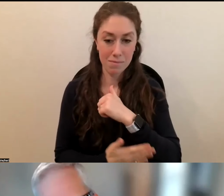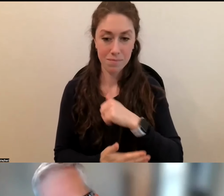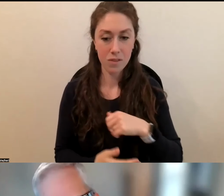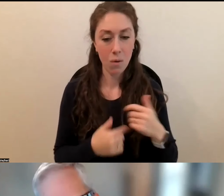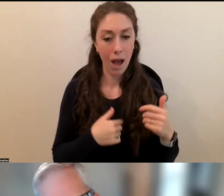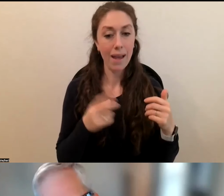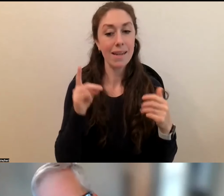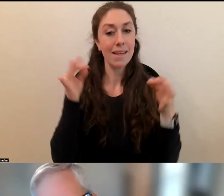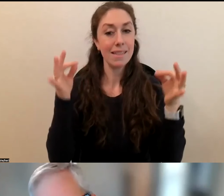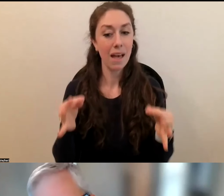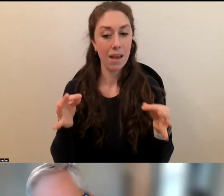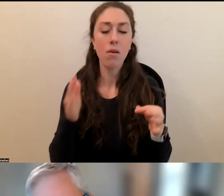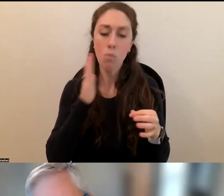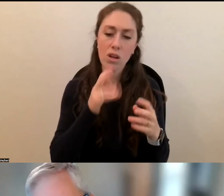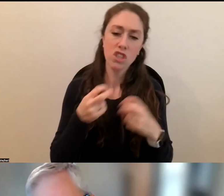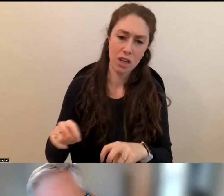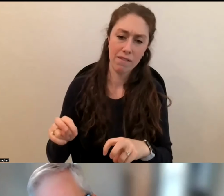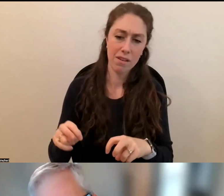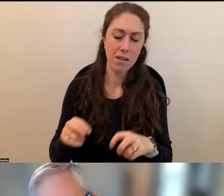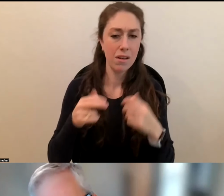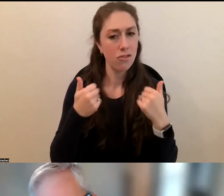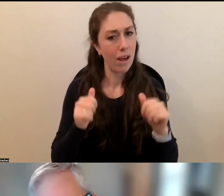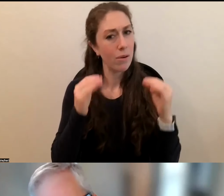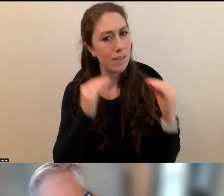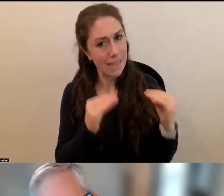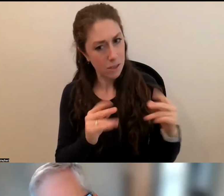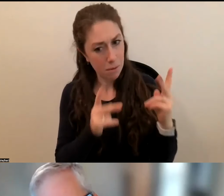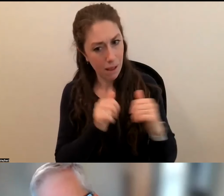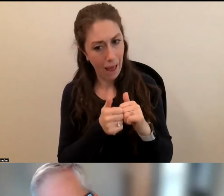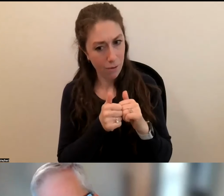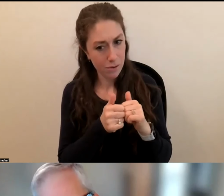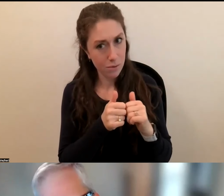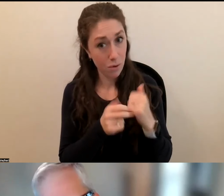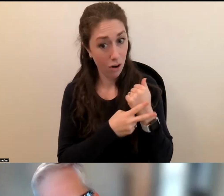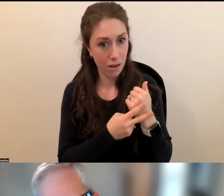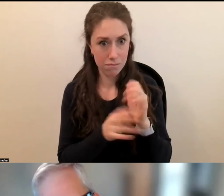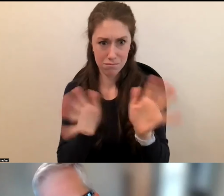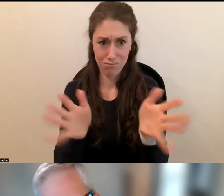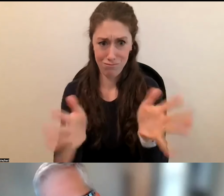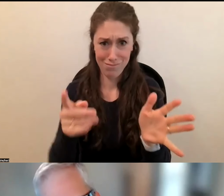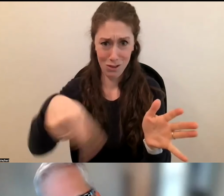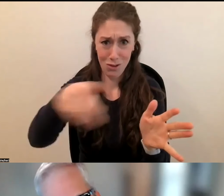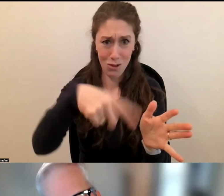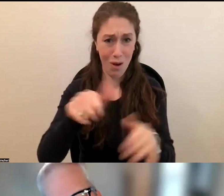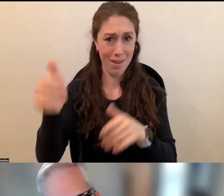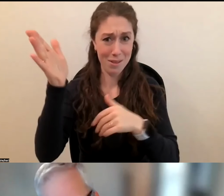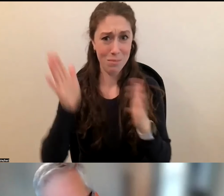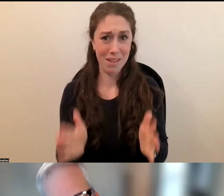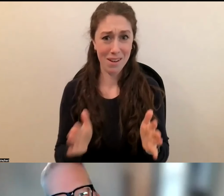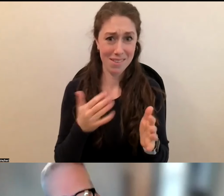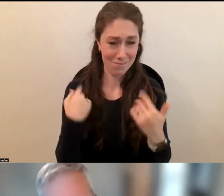that I was going to shift from trying to teach people how to archiving, which props to you other speakers